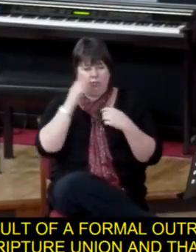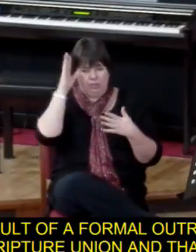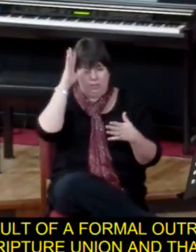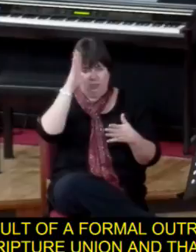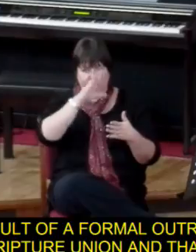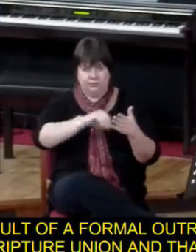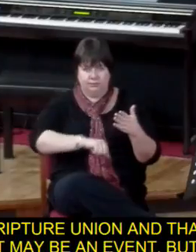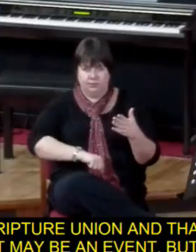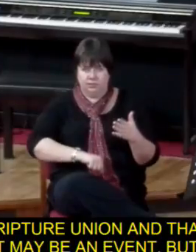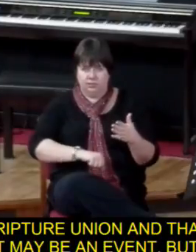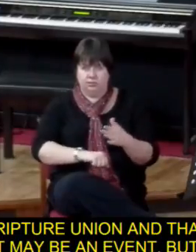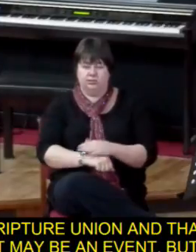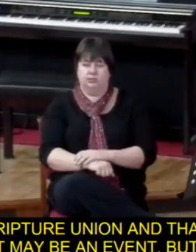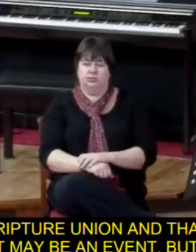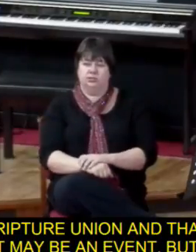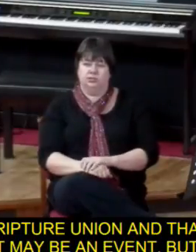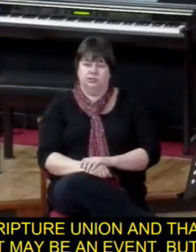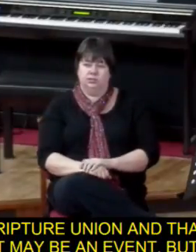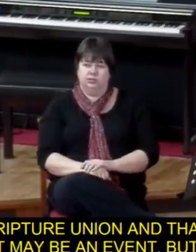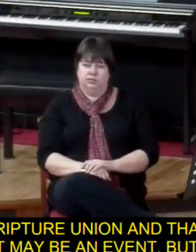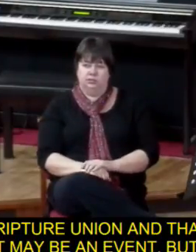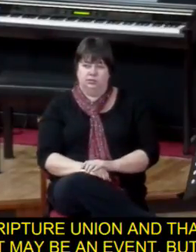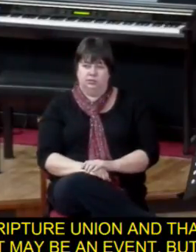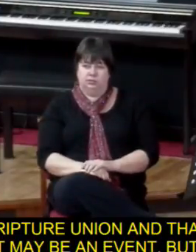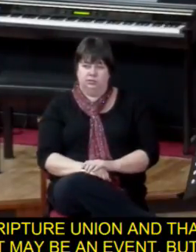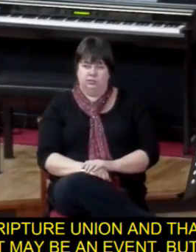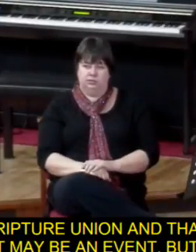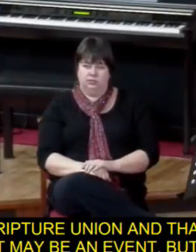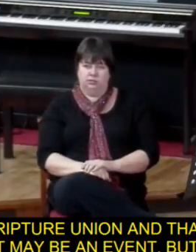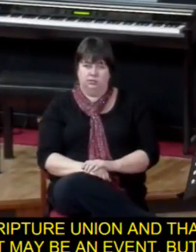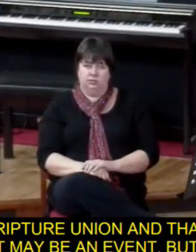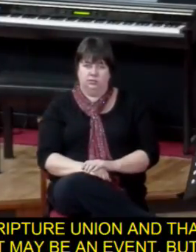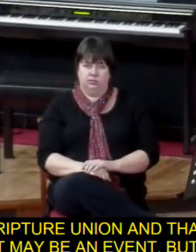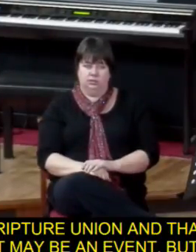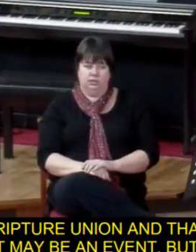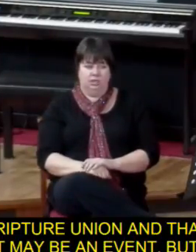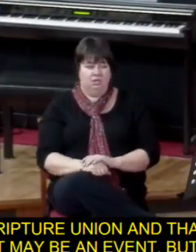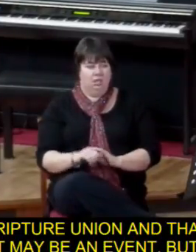experience, that you maybe started to